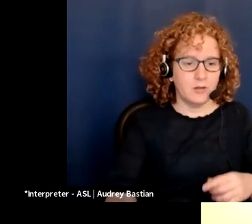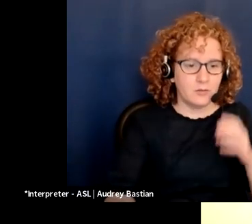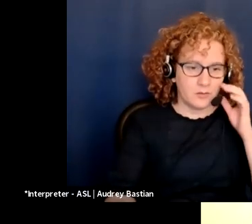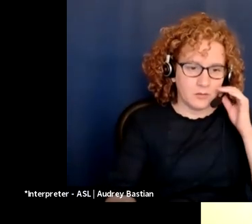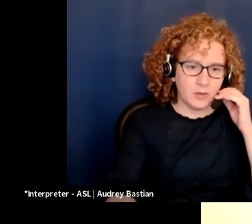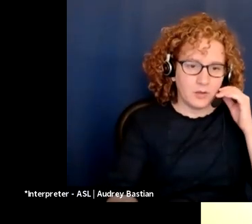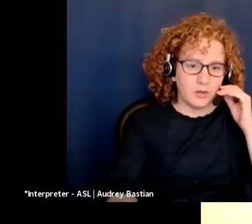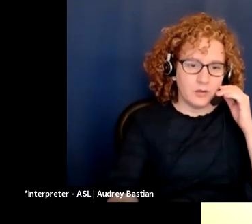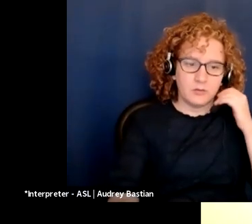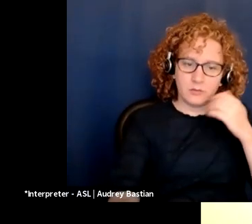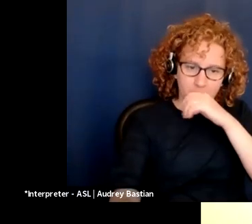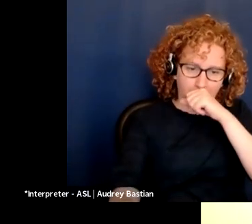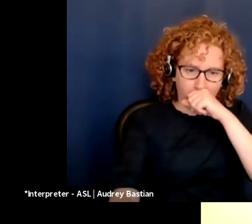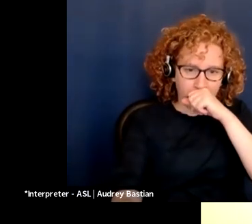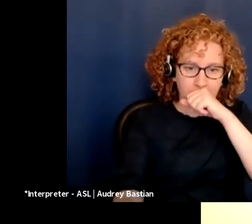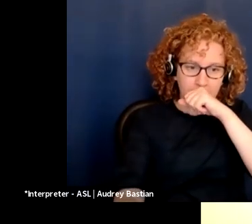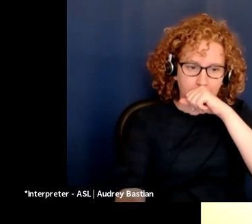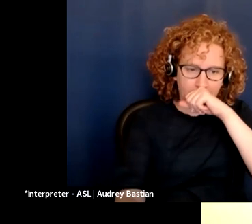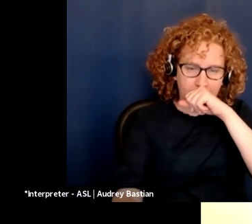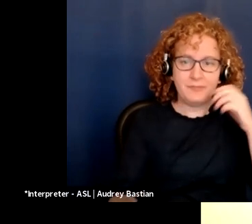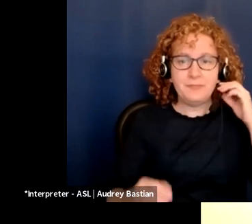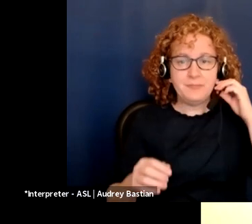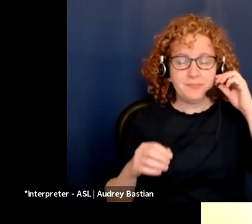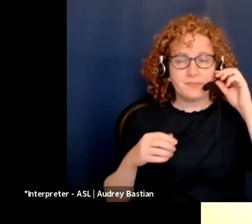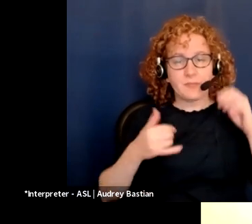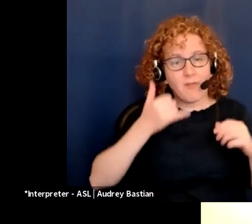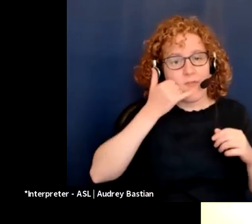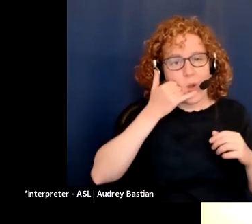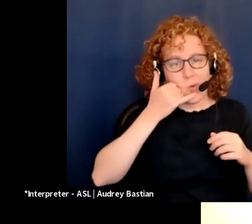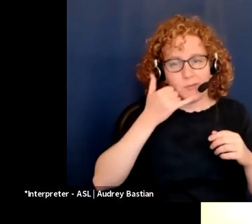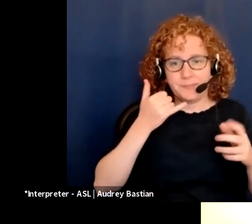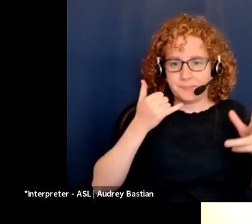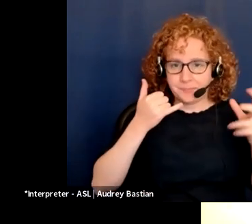way earlier this week. Actually, I think that was yesterday.